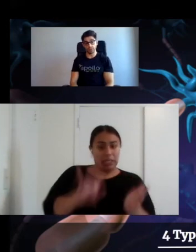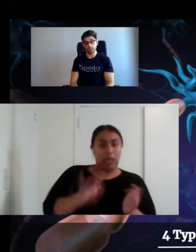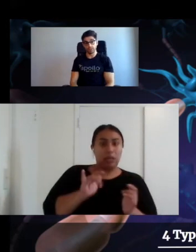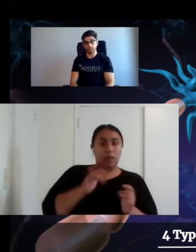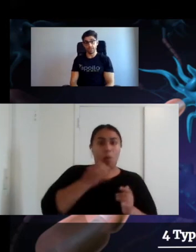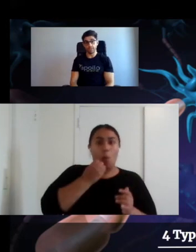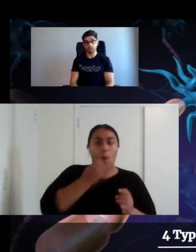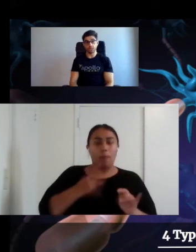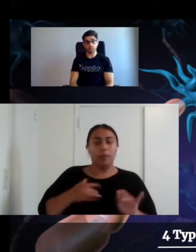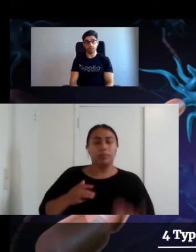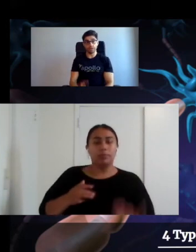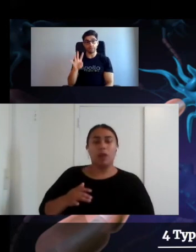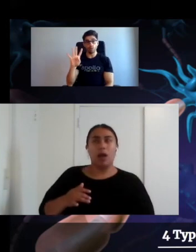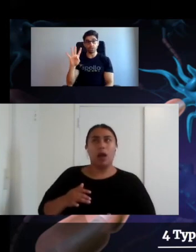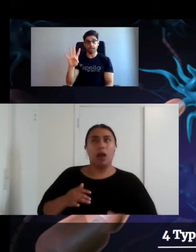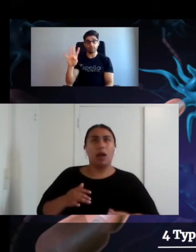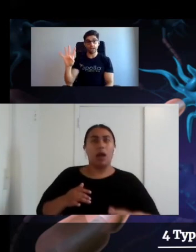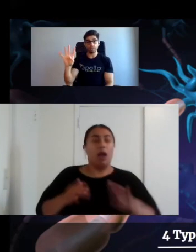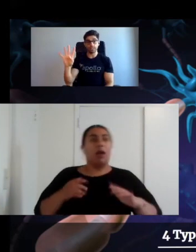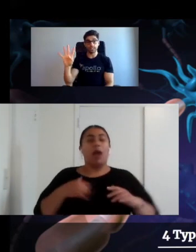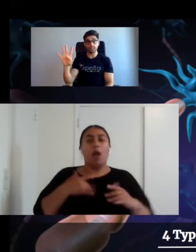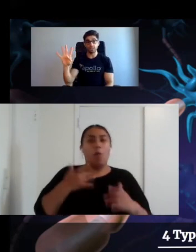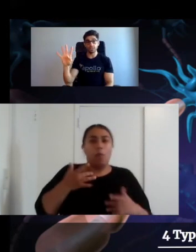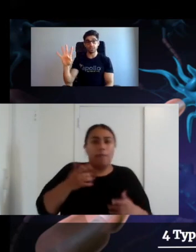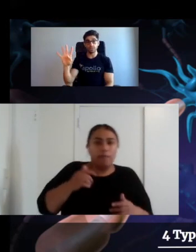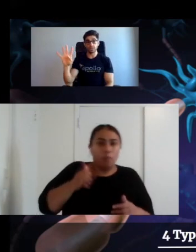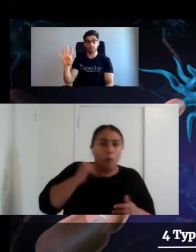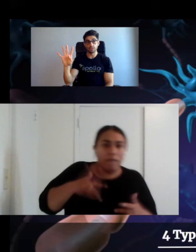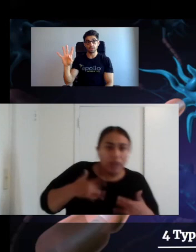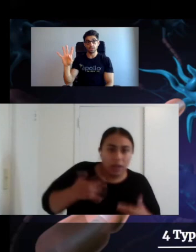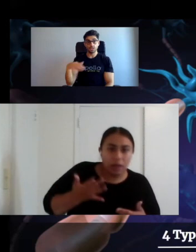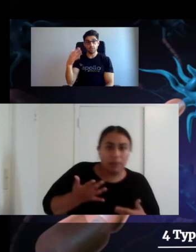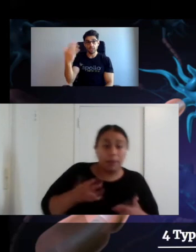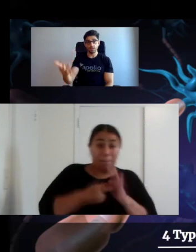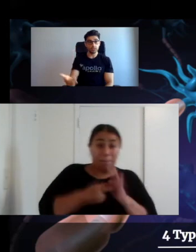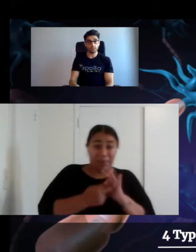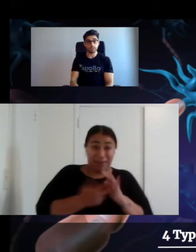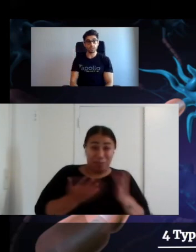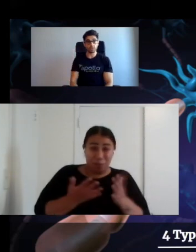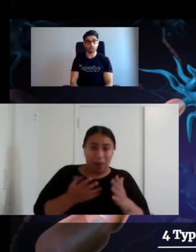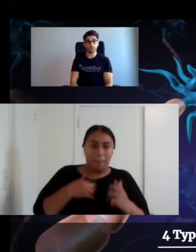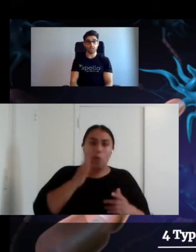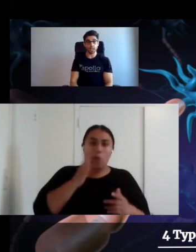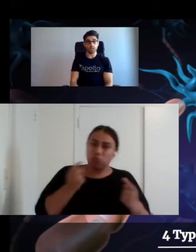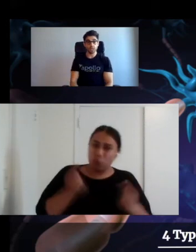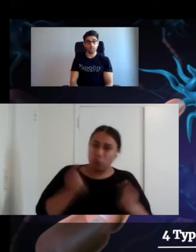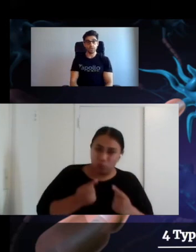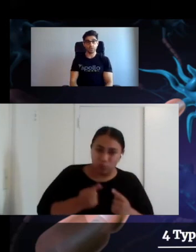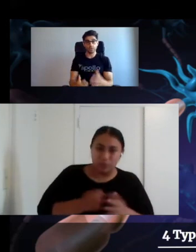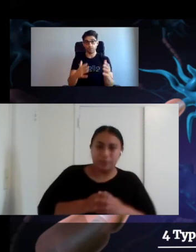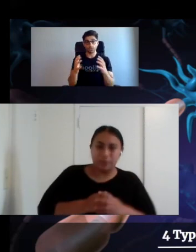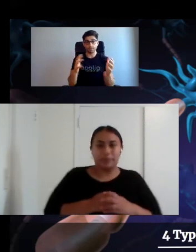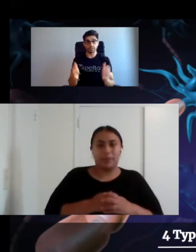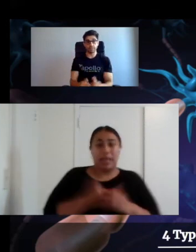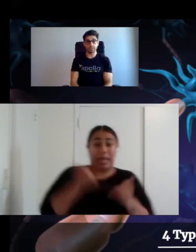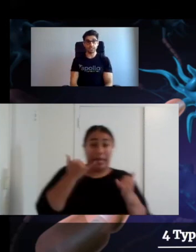condition, it falls under one of the 4 types of hypersensitivities. To make it a little bit simpler to understand,